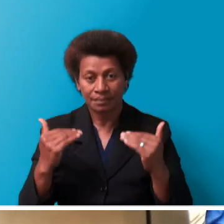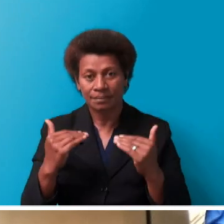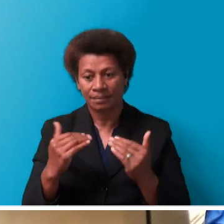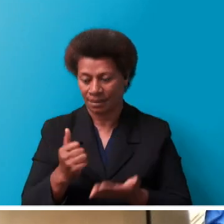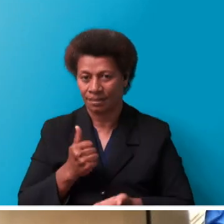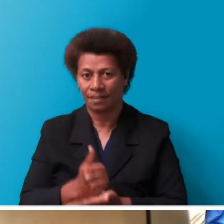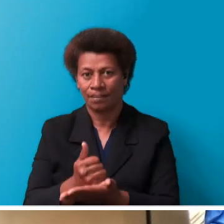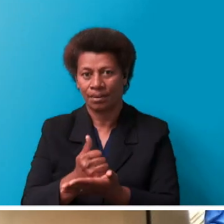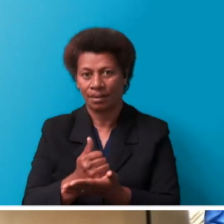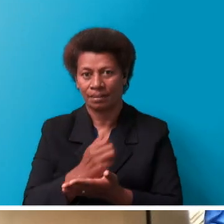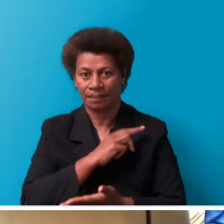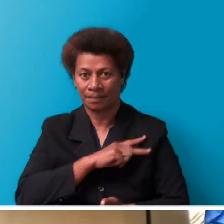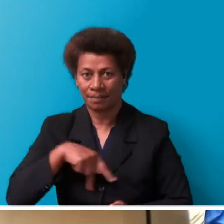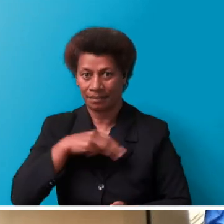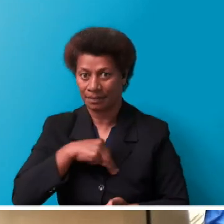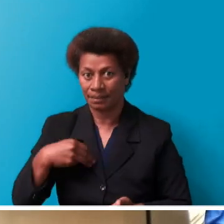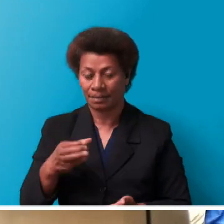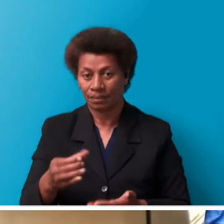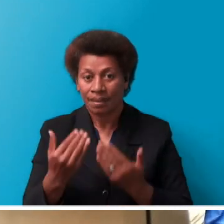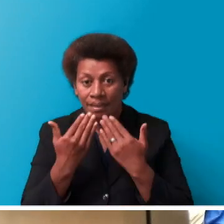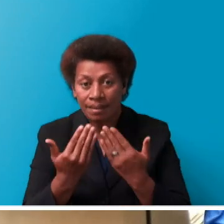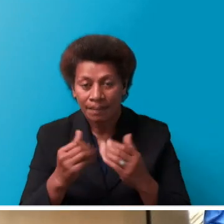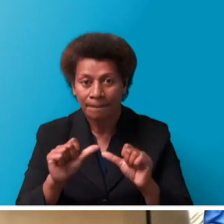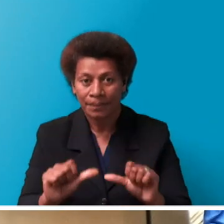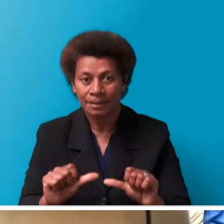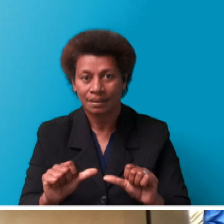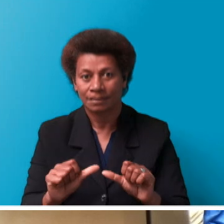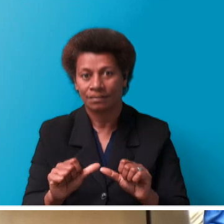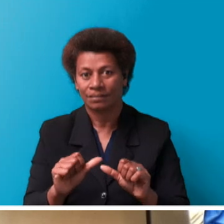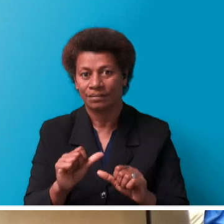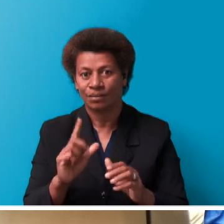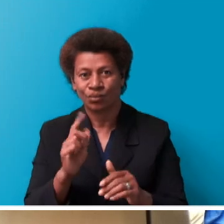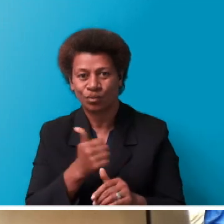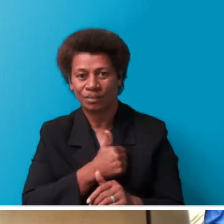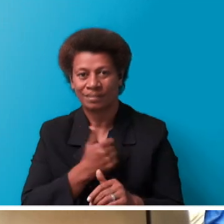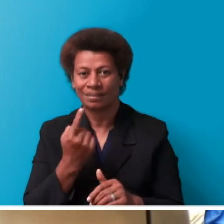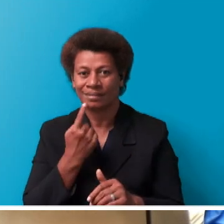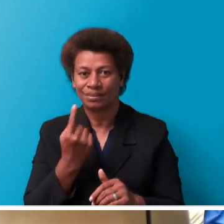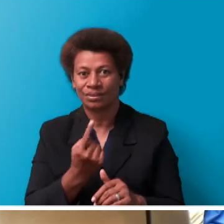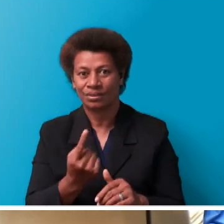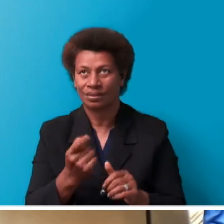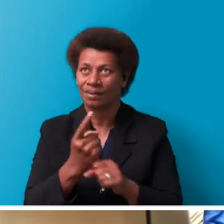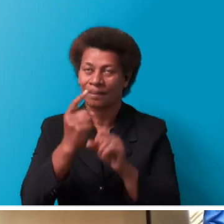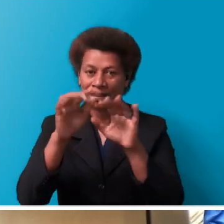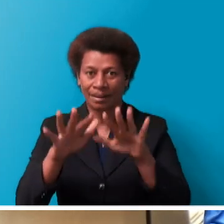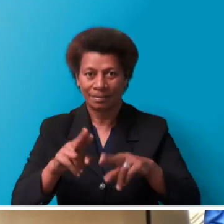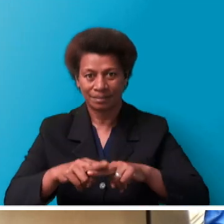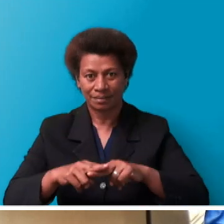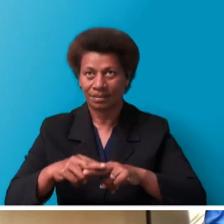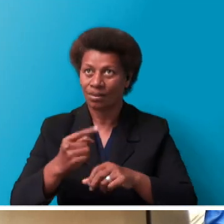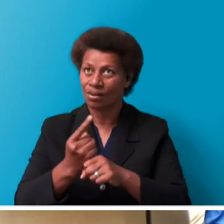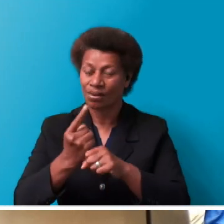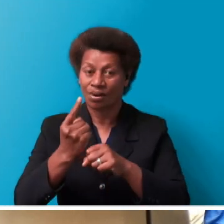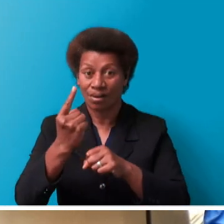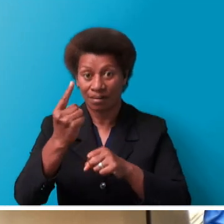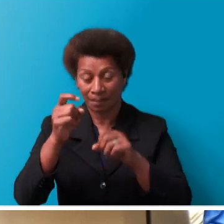Minister to thank His Excellency for his most gracious speech. May God bless Fiji. May God bless the Republic of Fiji